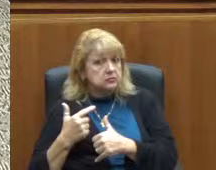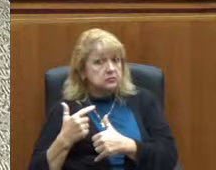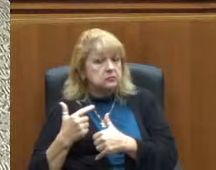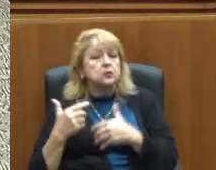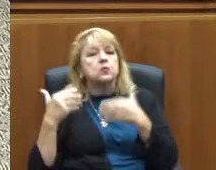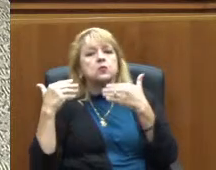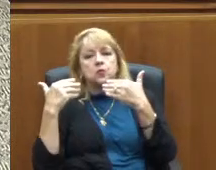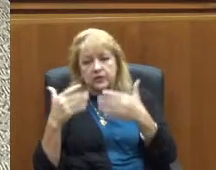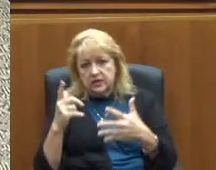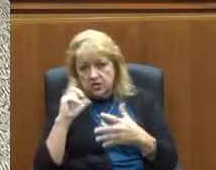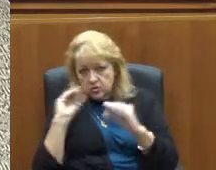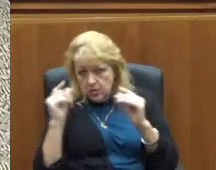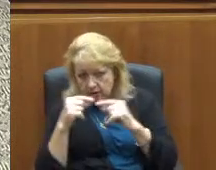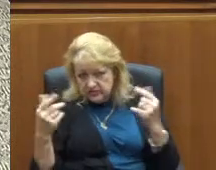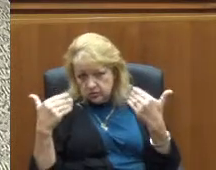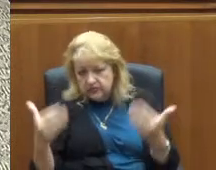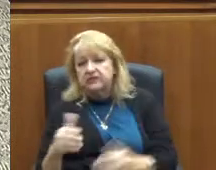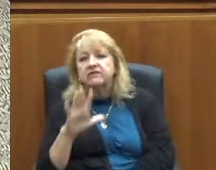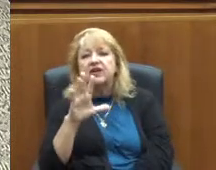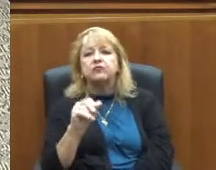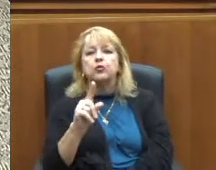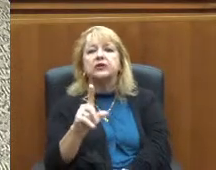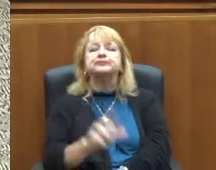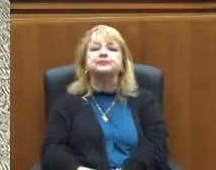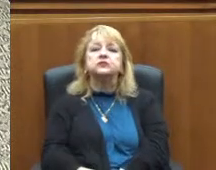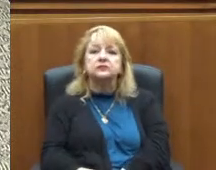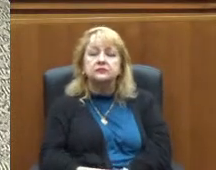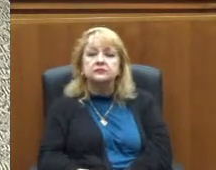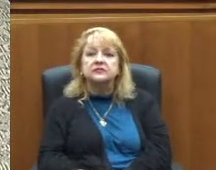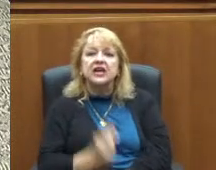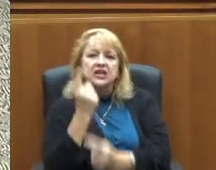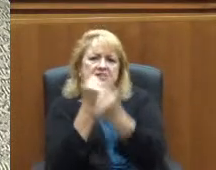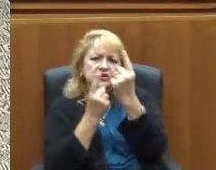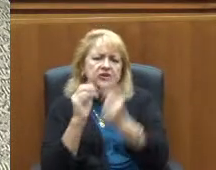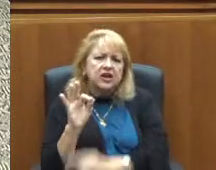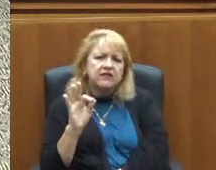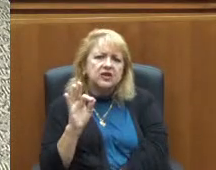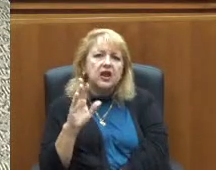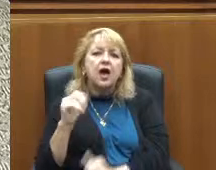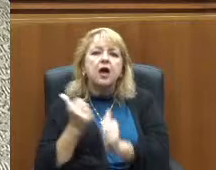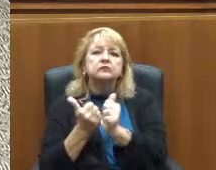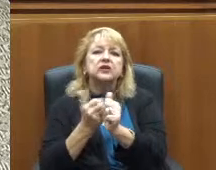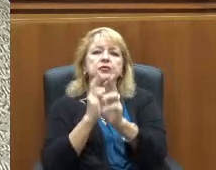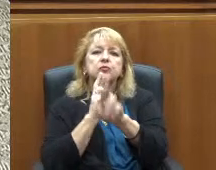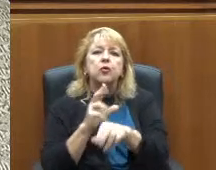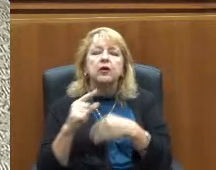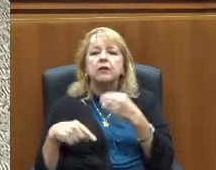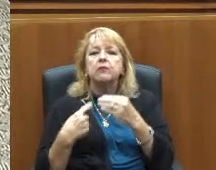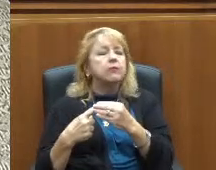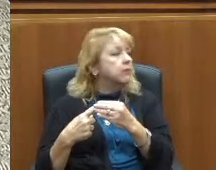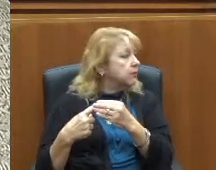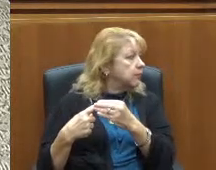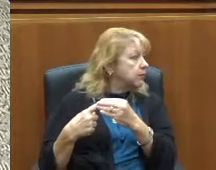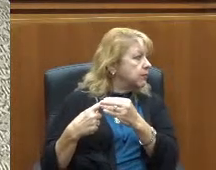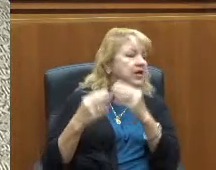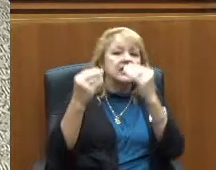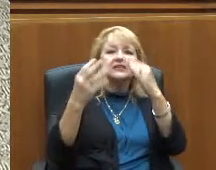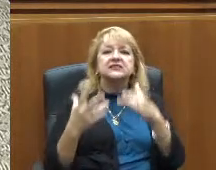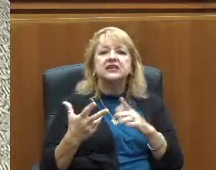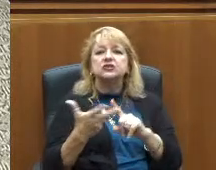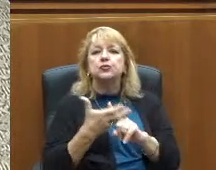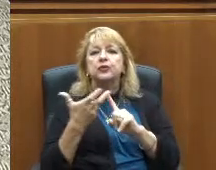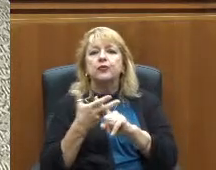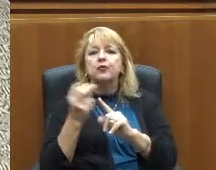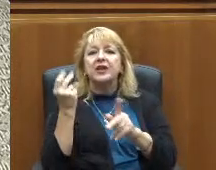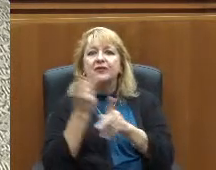Hearing none? Yep. All right, item 5.1, consideration of an update report regarding teacher recruitment